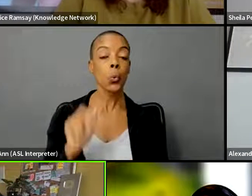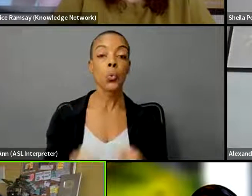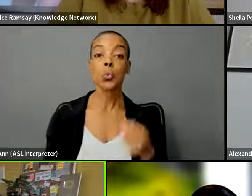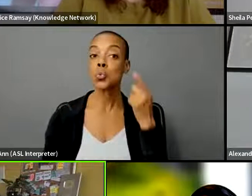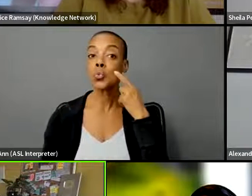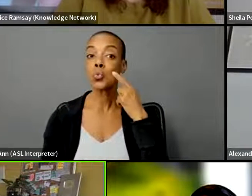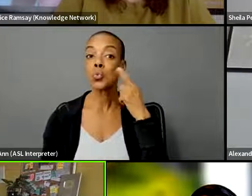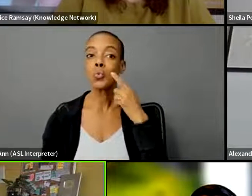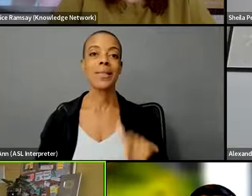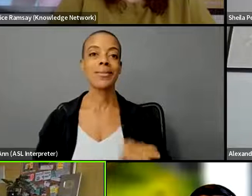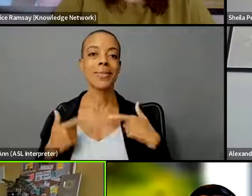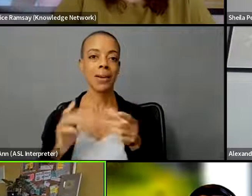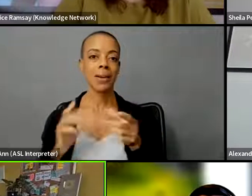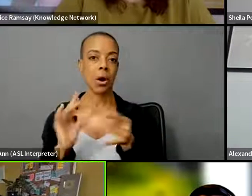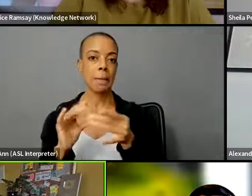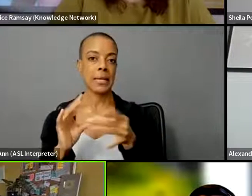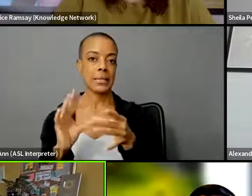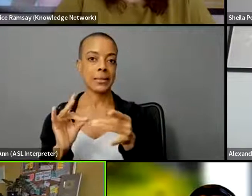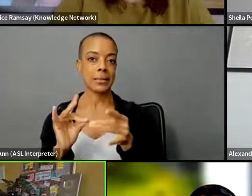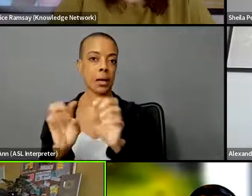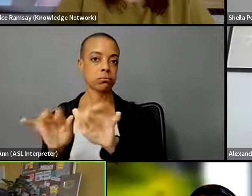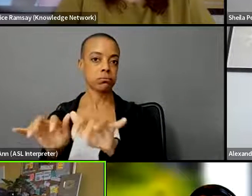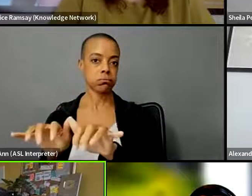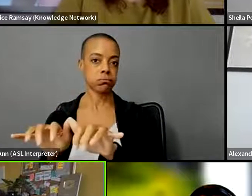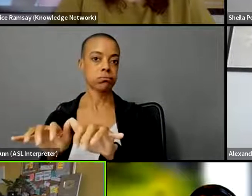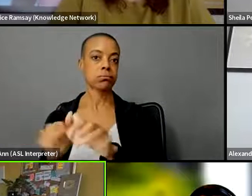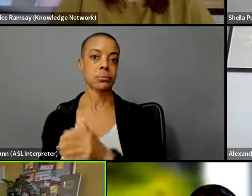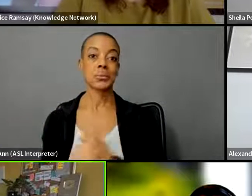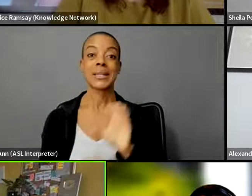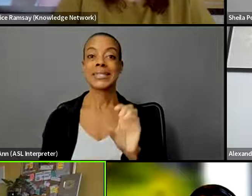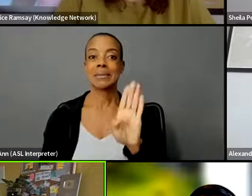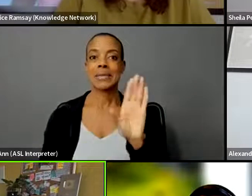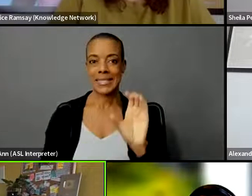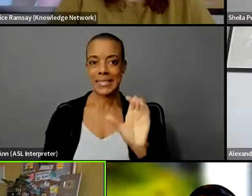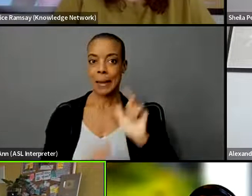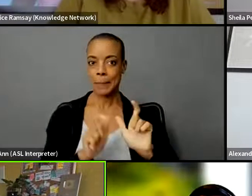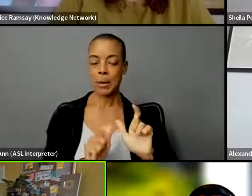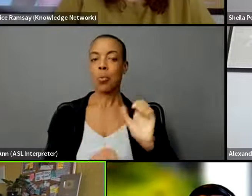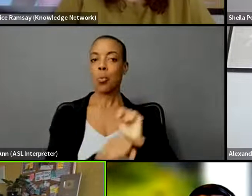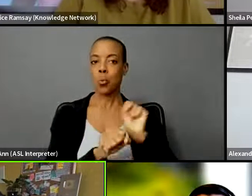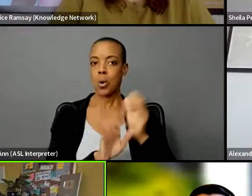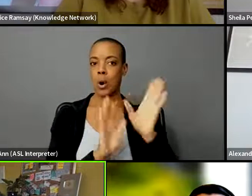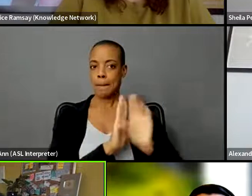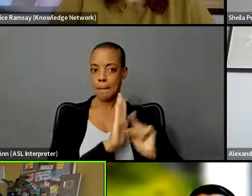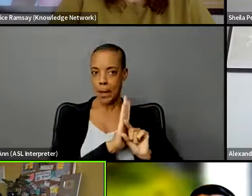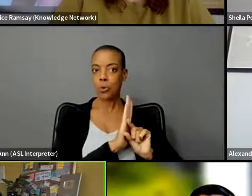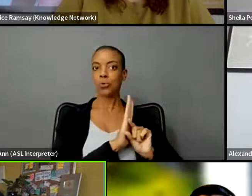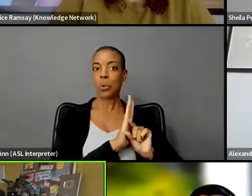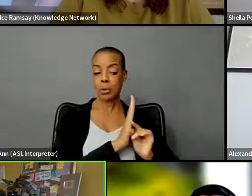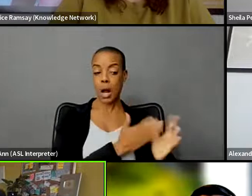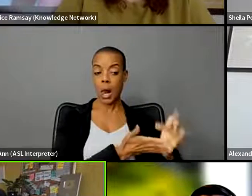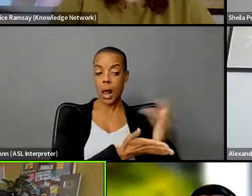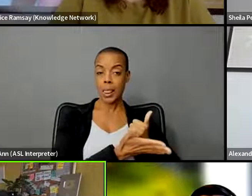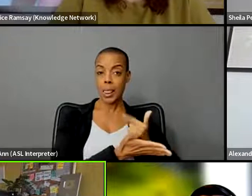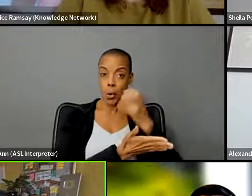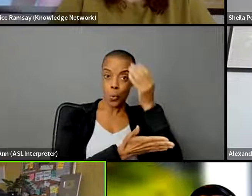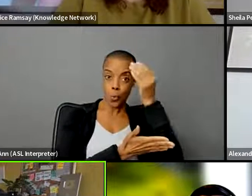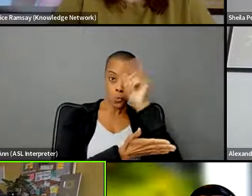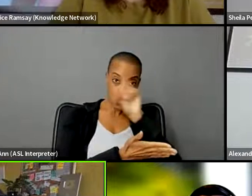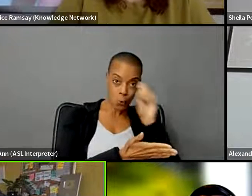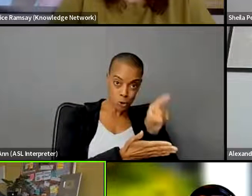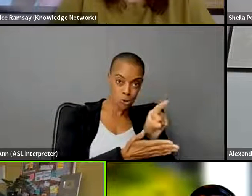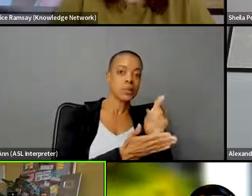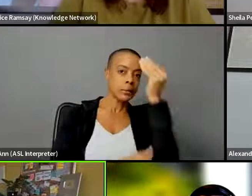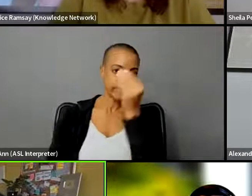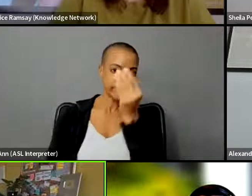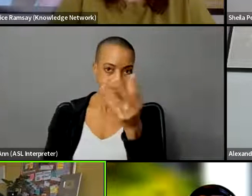comment section. We've got some CBC folks in the background compiling them, and they'll be feeding them to me later. Now, if we aren't able to